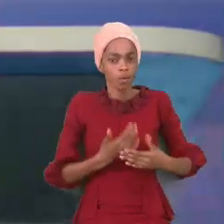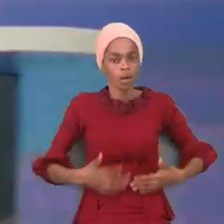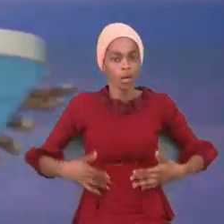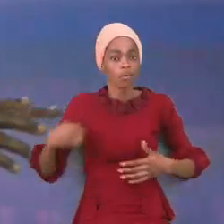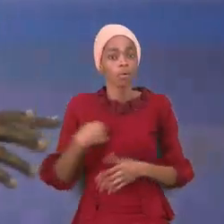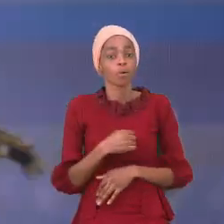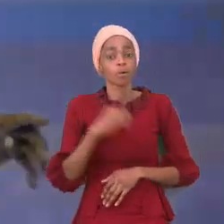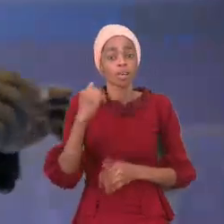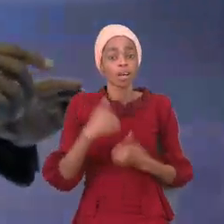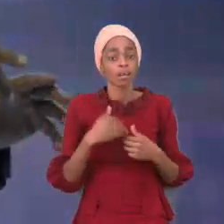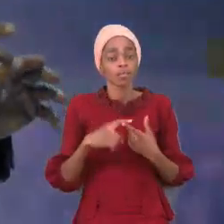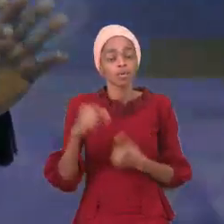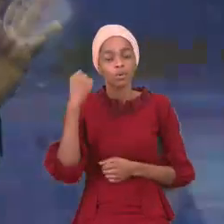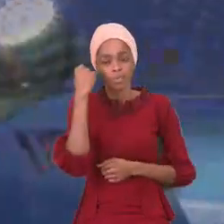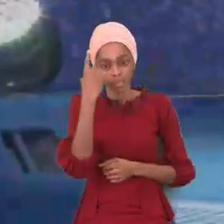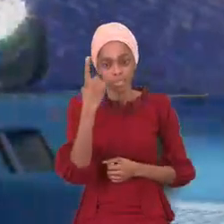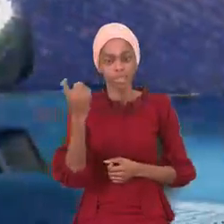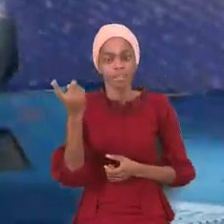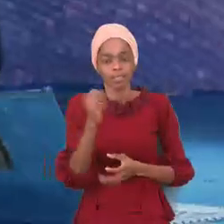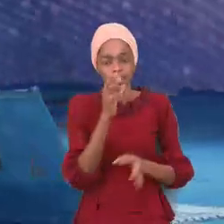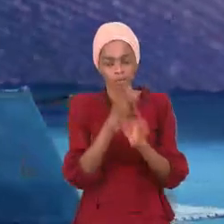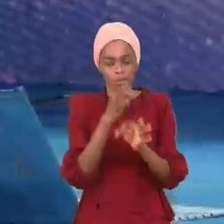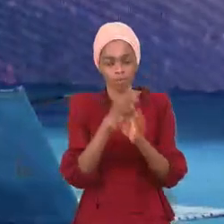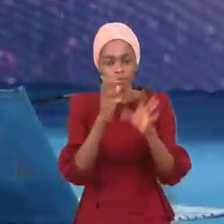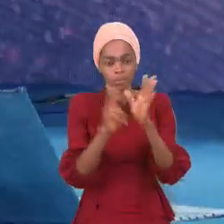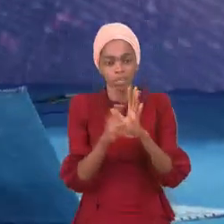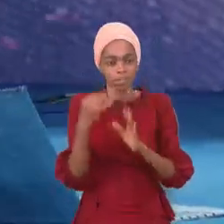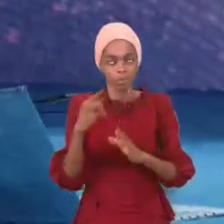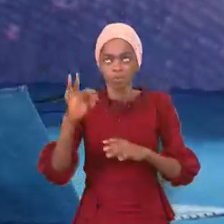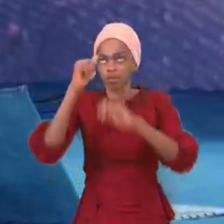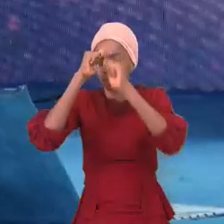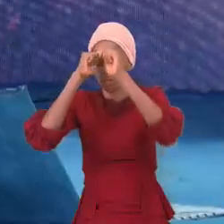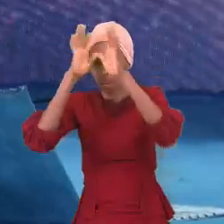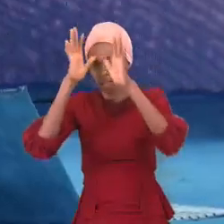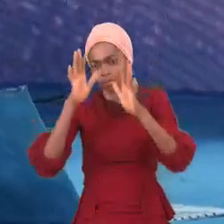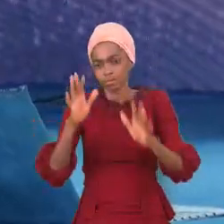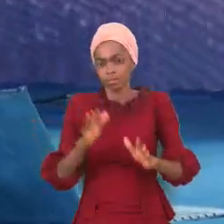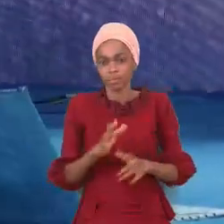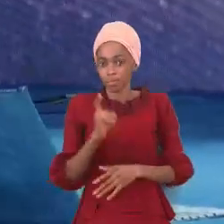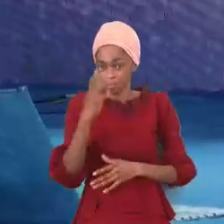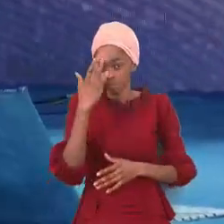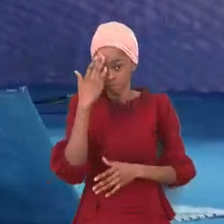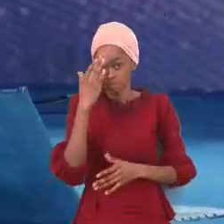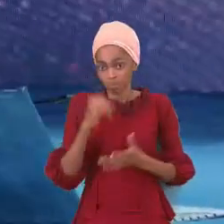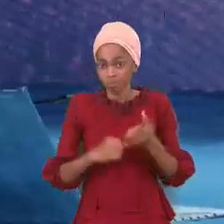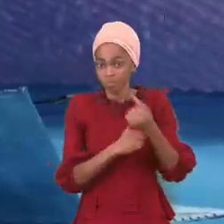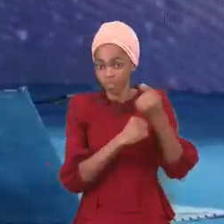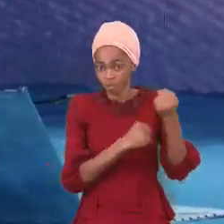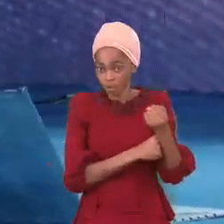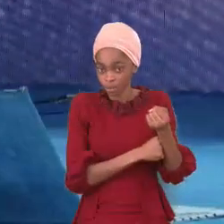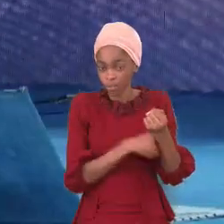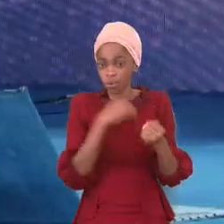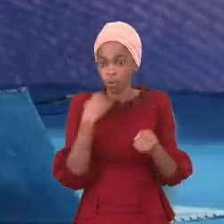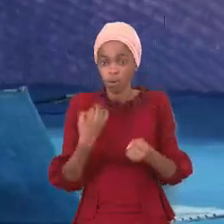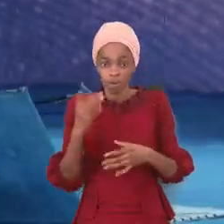to understand the faithfulness of the Father. Because, you know, the foundation of what